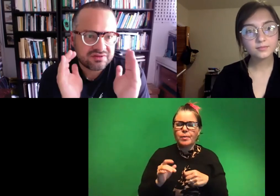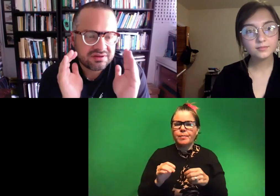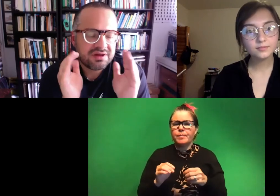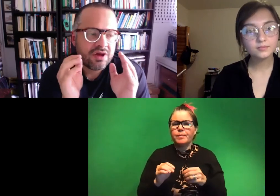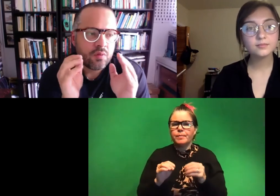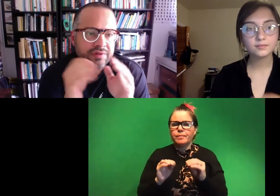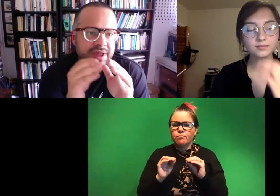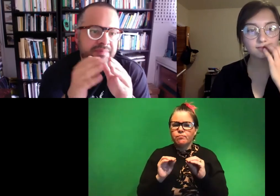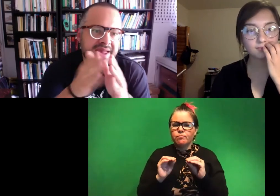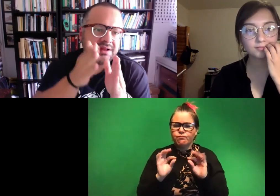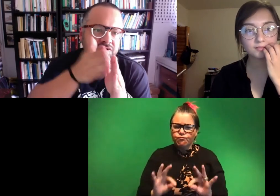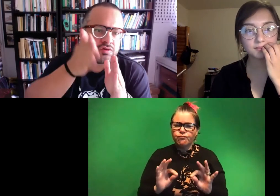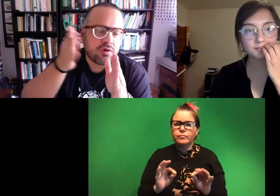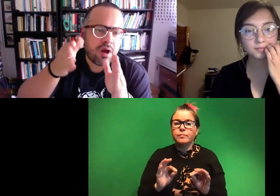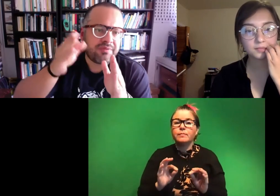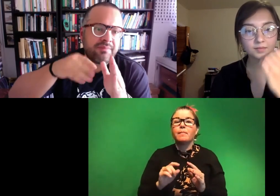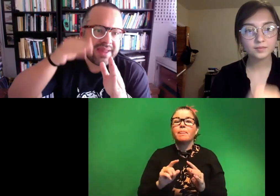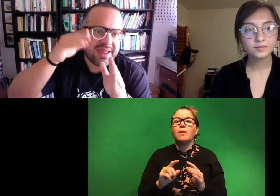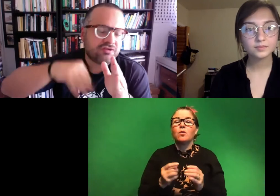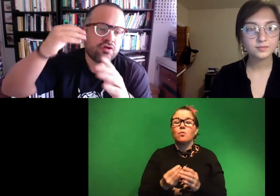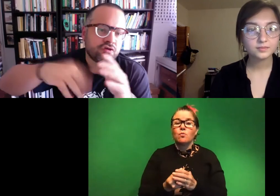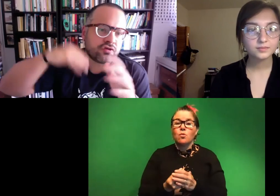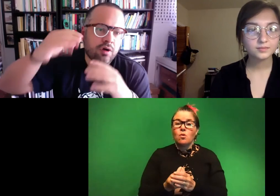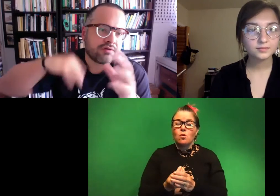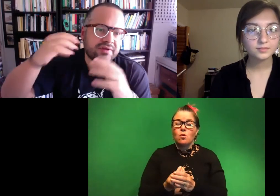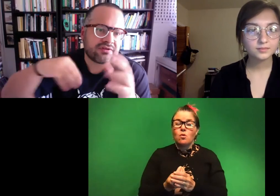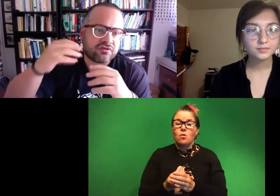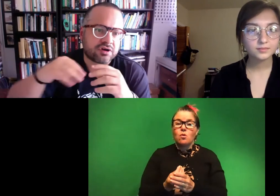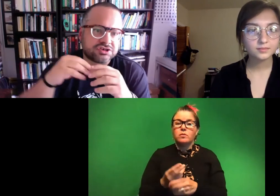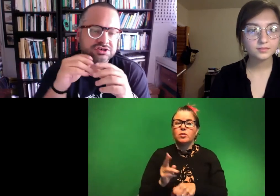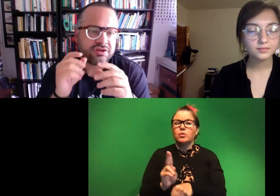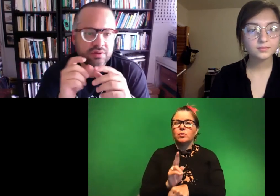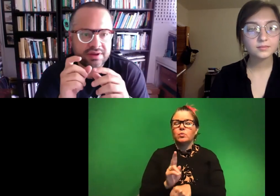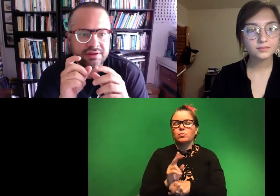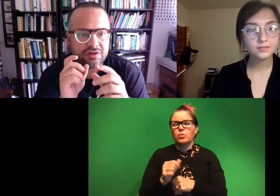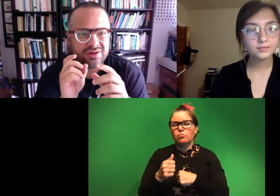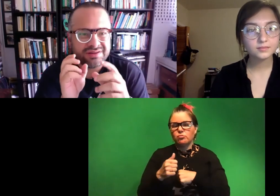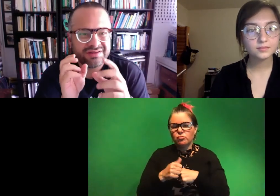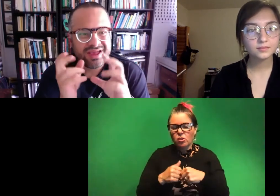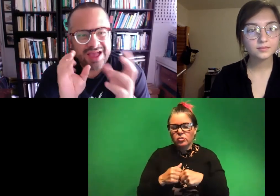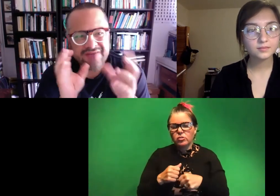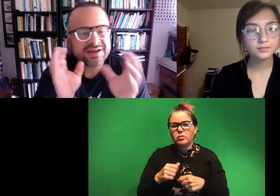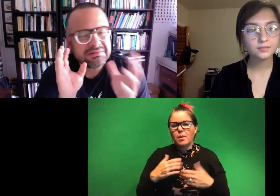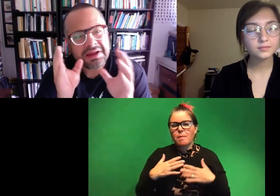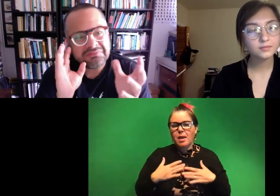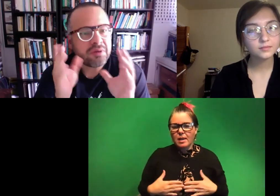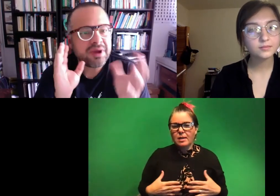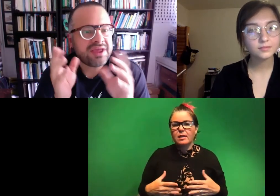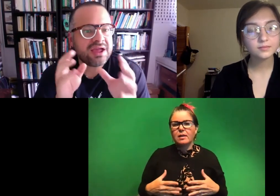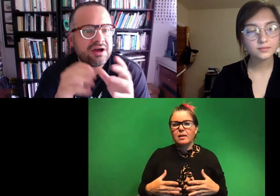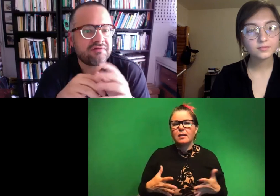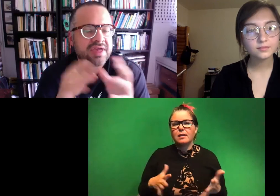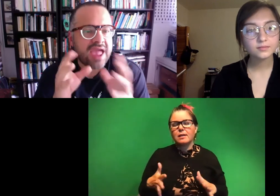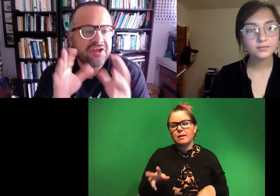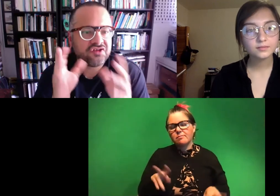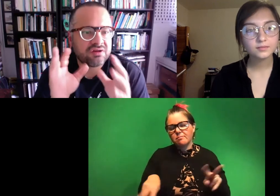intact. When they begin to grow up, they begin to use all of these structures, and you can have some idea